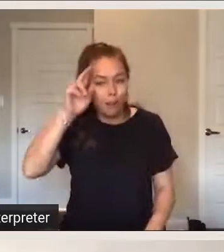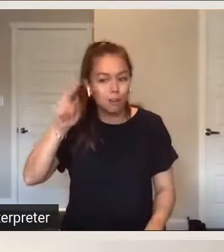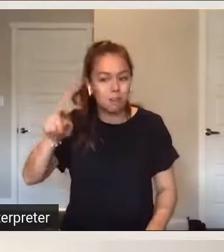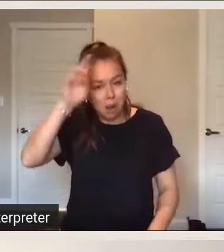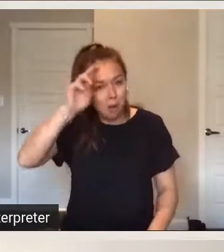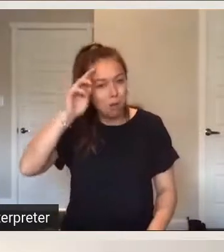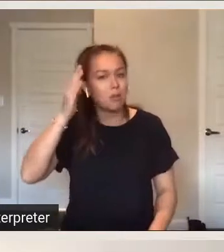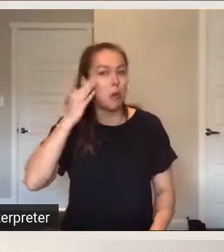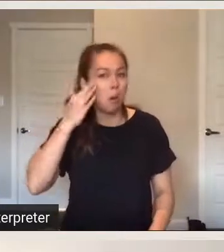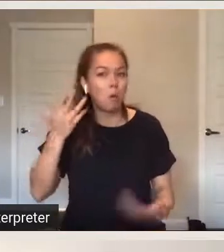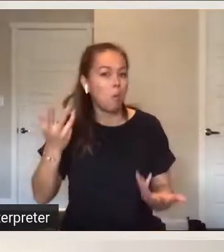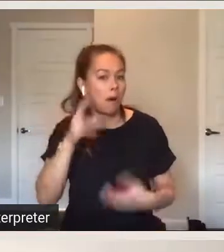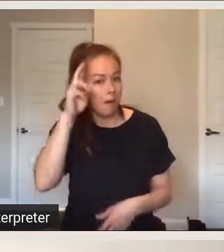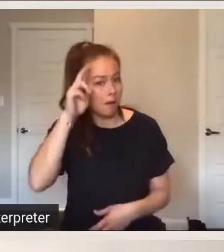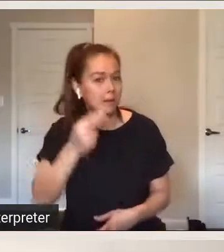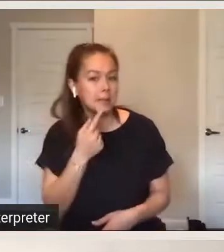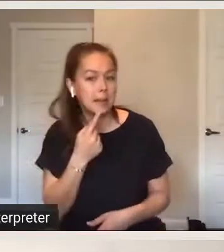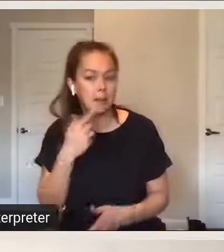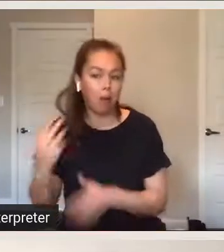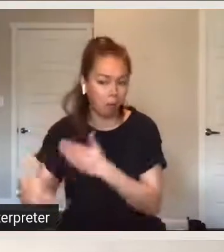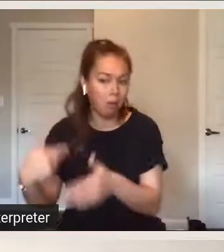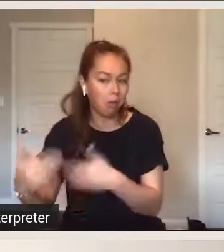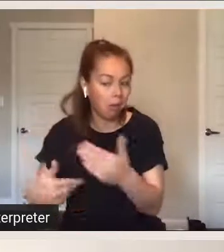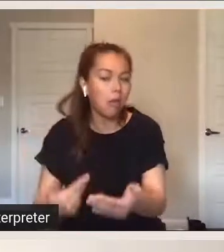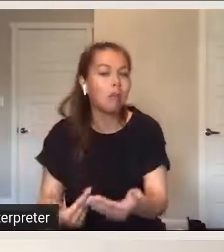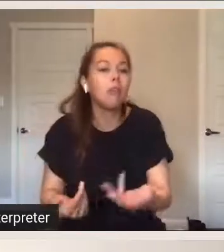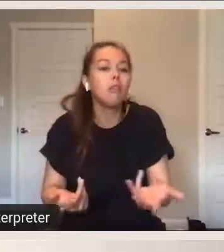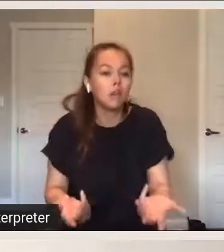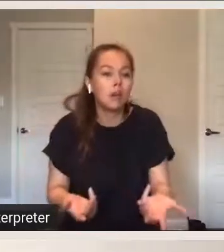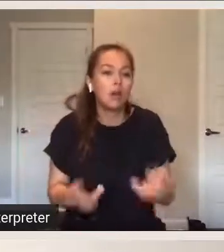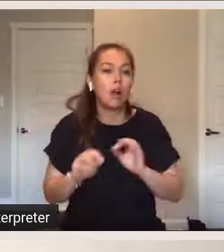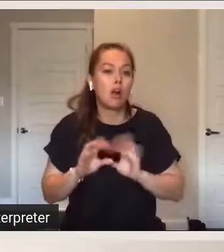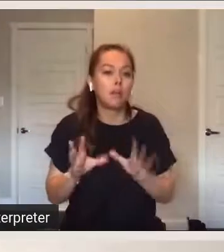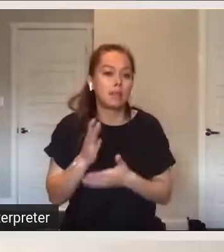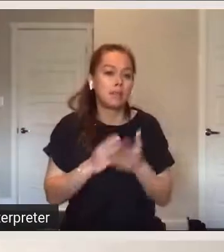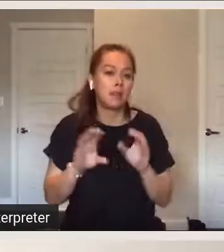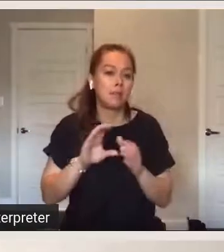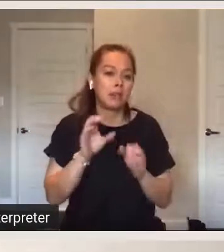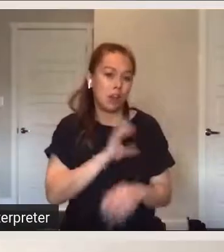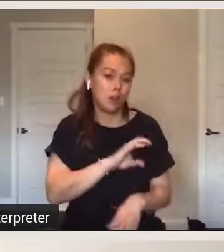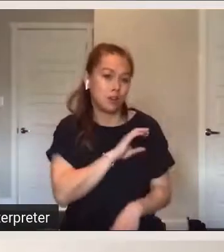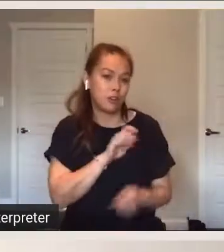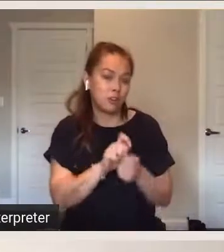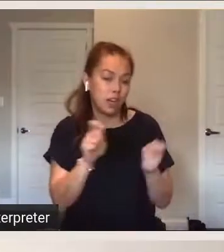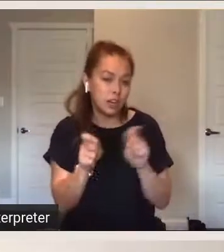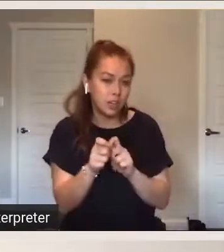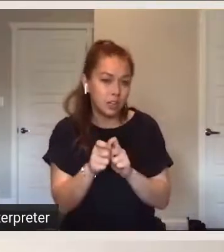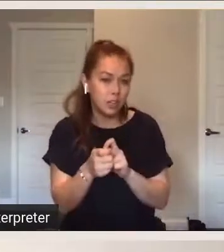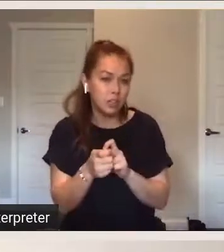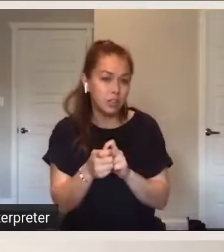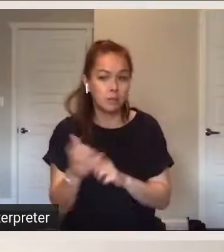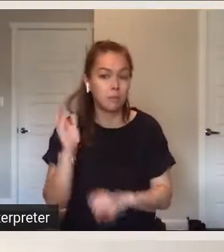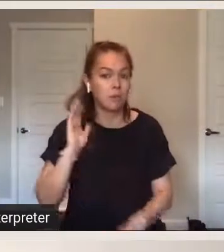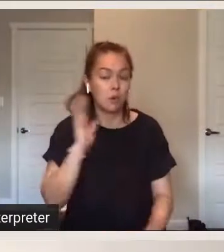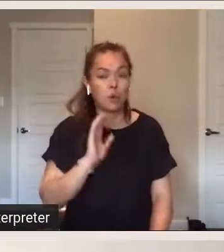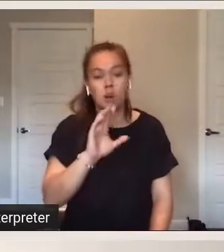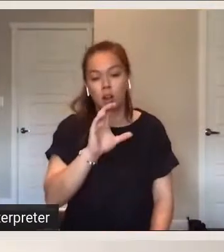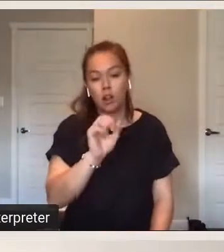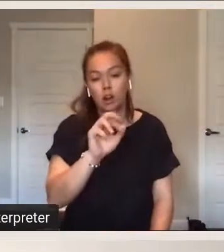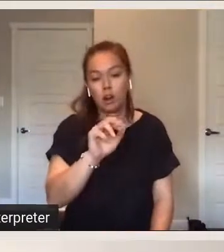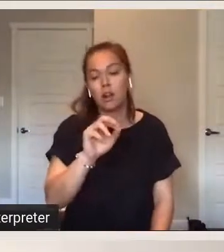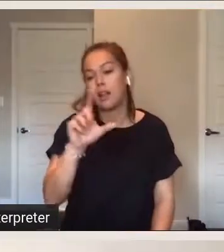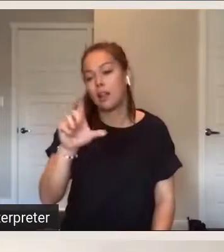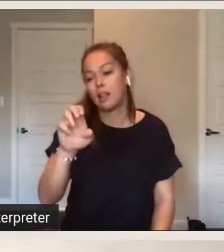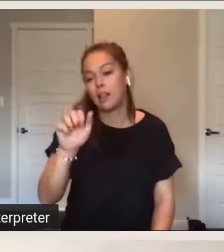some characters changed. Instead of a girl, instead of Leanne, it was supposed to be a boy named Carl, but we couldn't find a